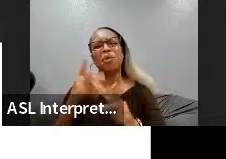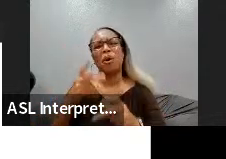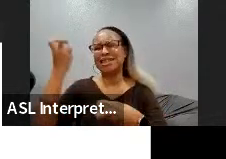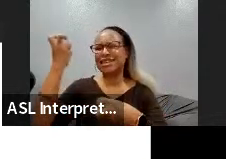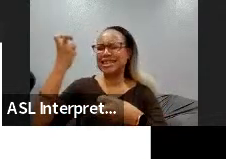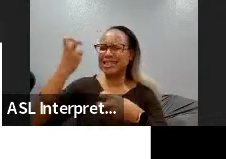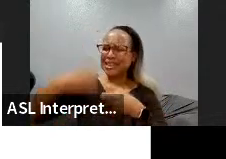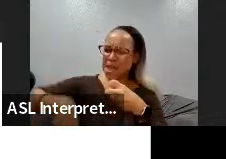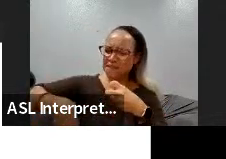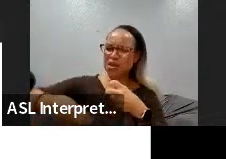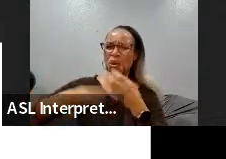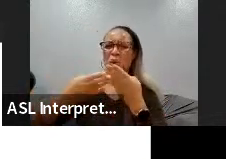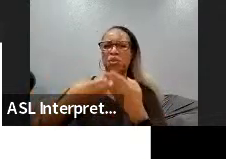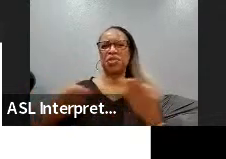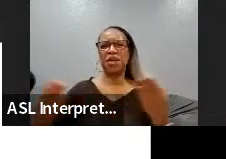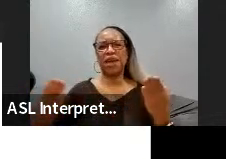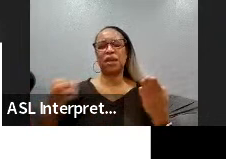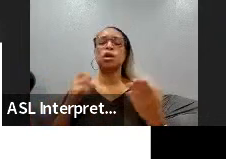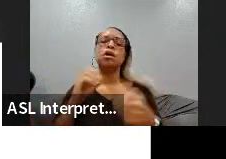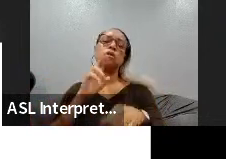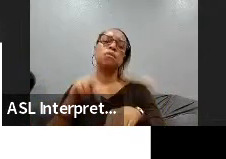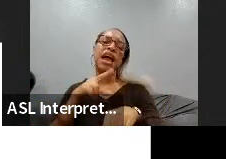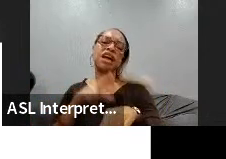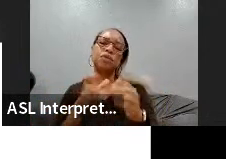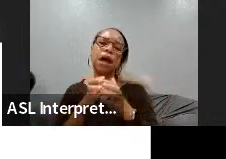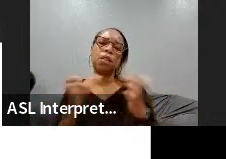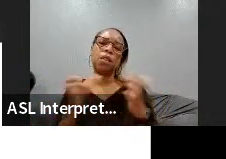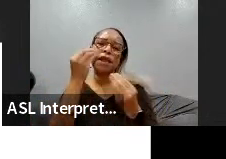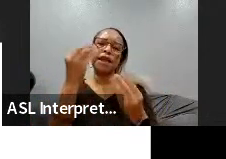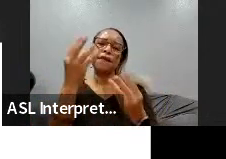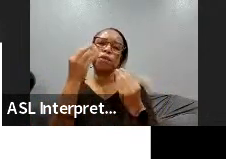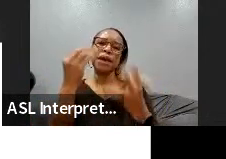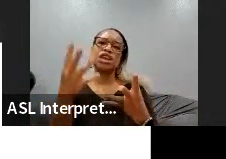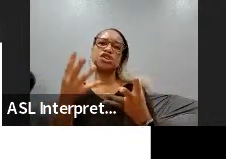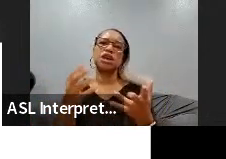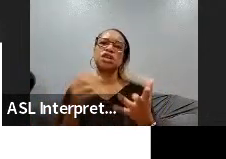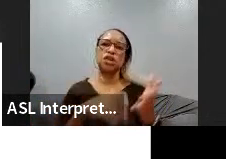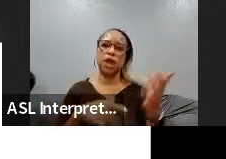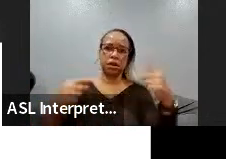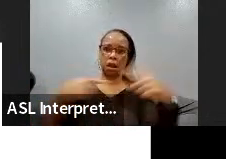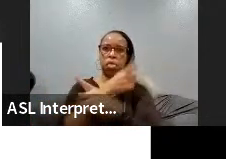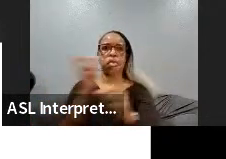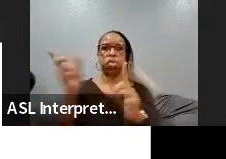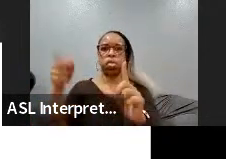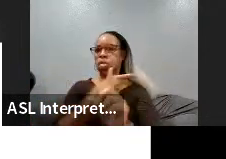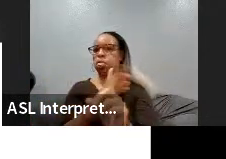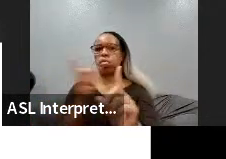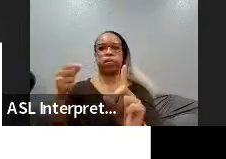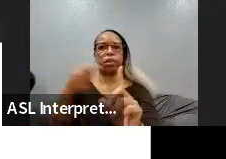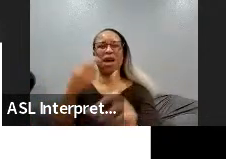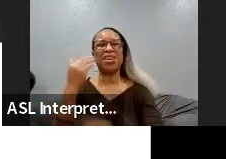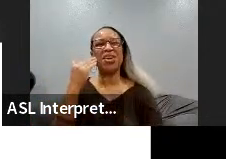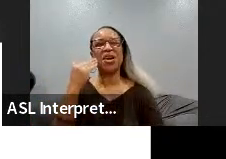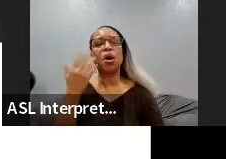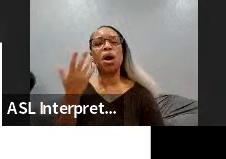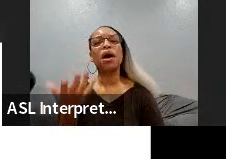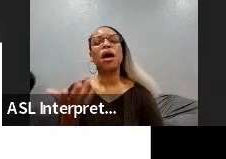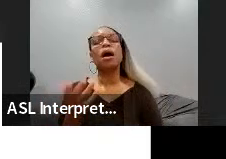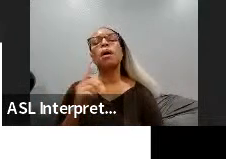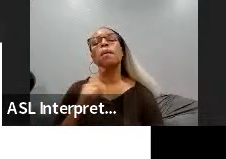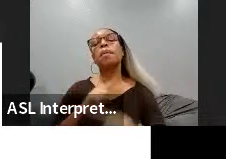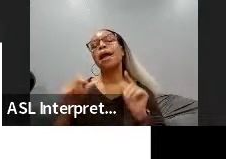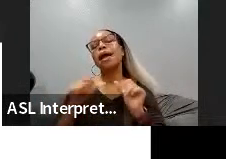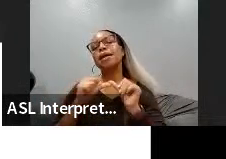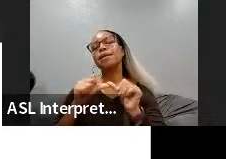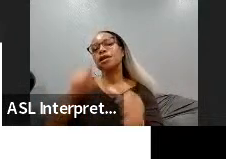and so naturally a lot of information gets aggregated and so forth, but I continue to believe